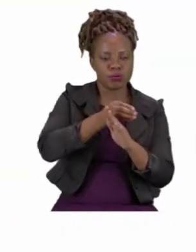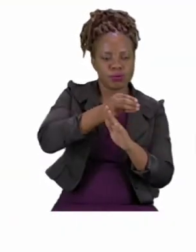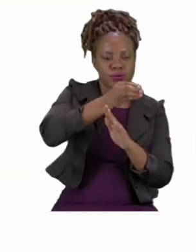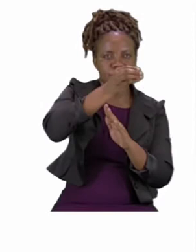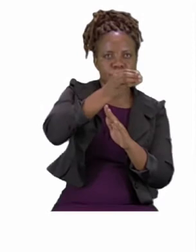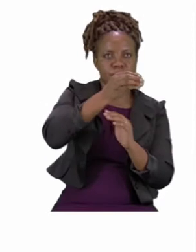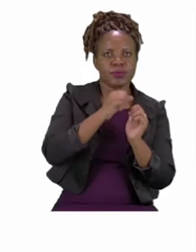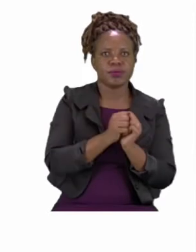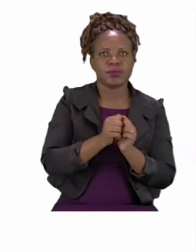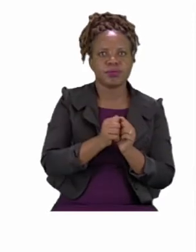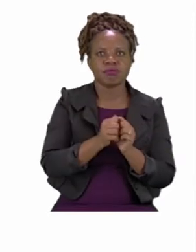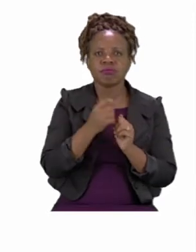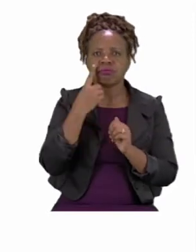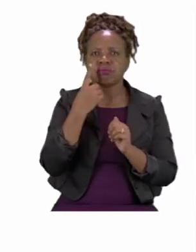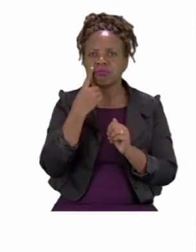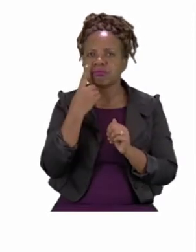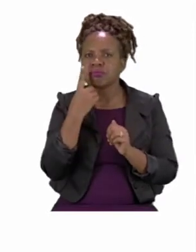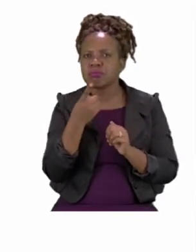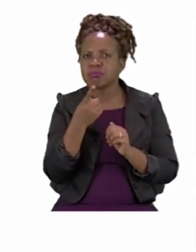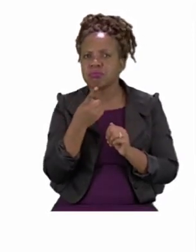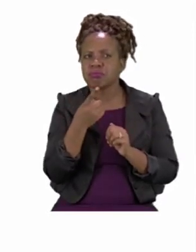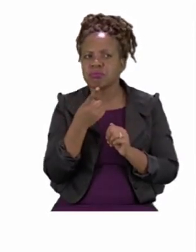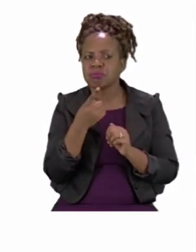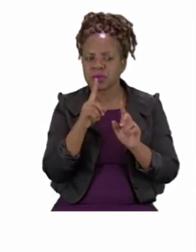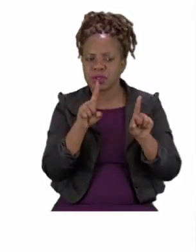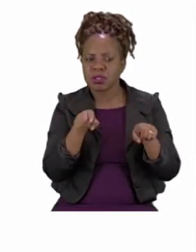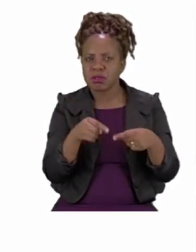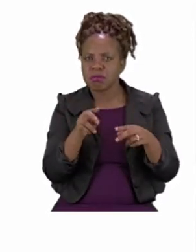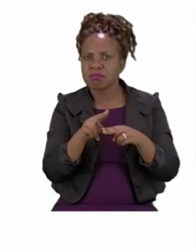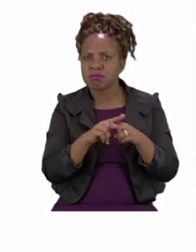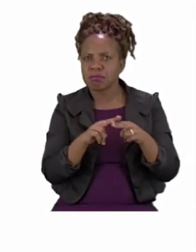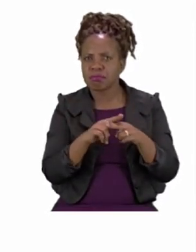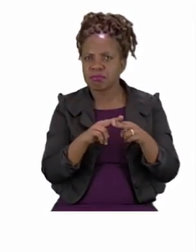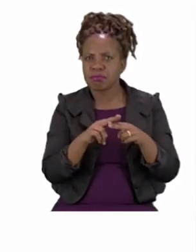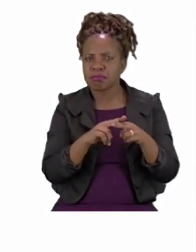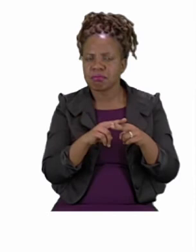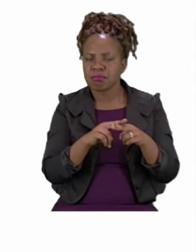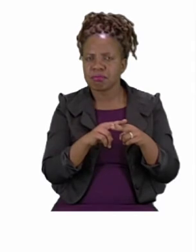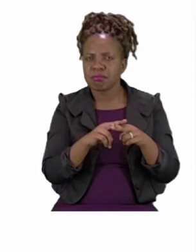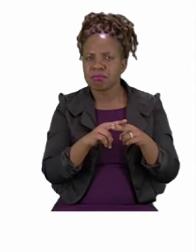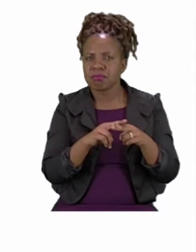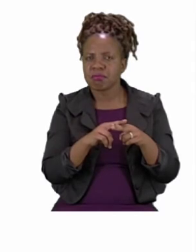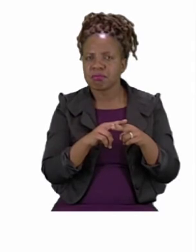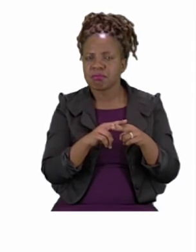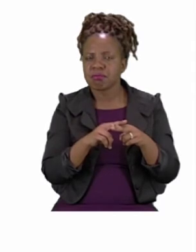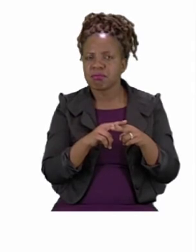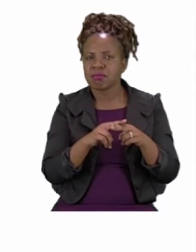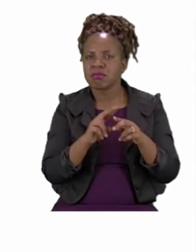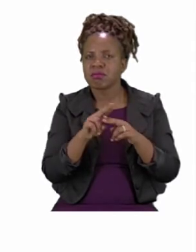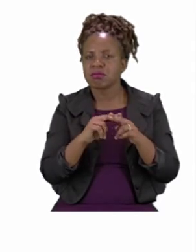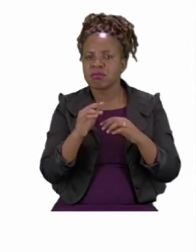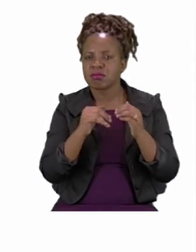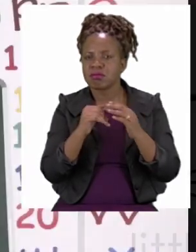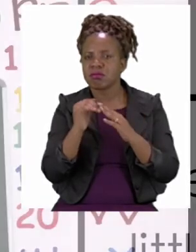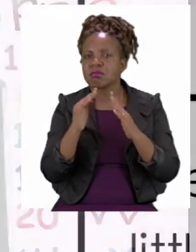see the material that was used? That is the clue I'm giving you. And then